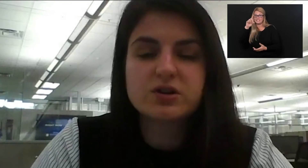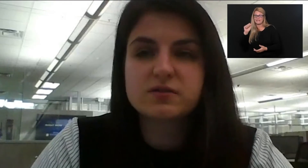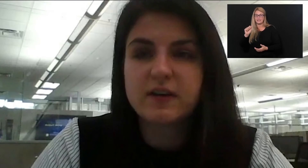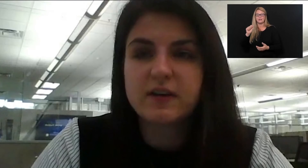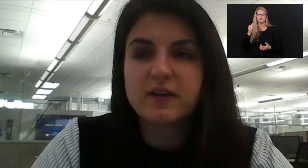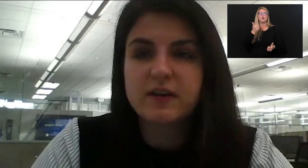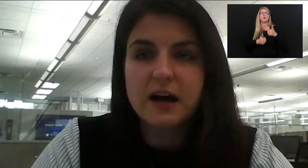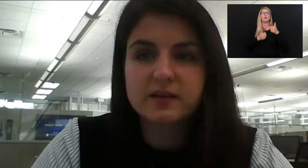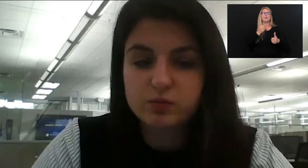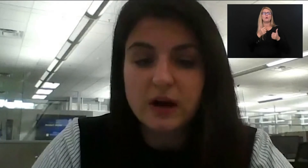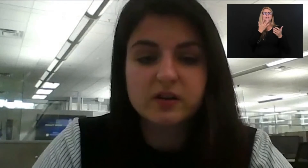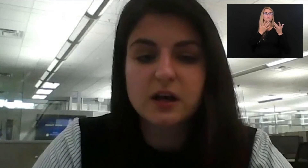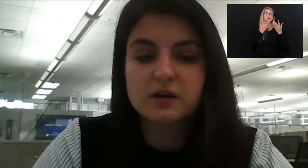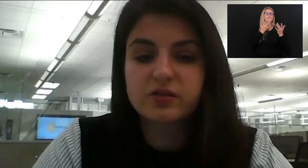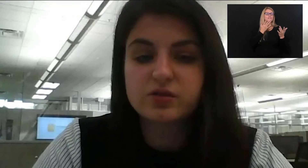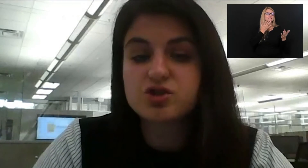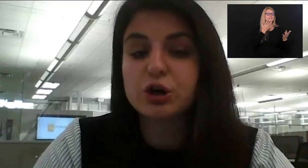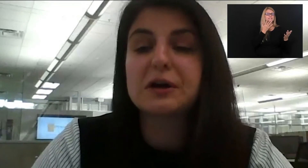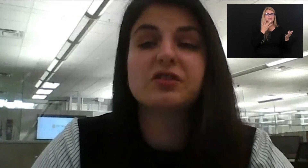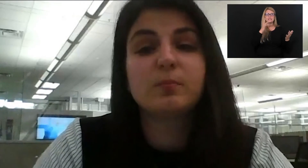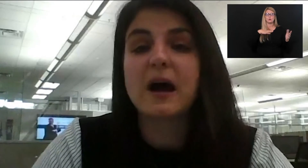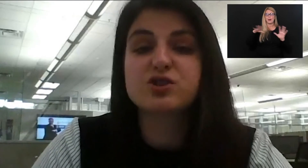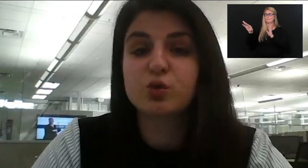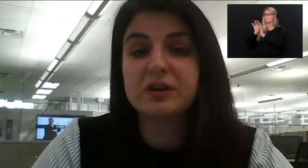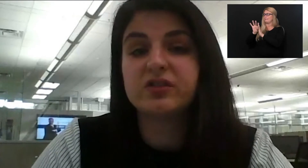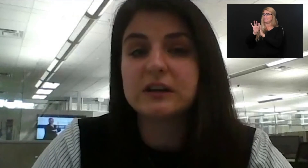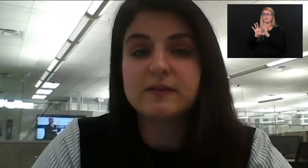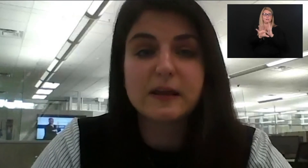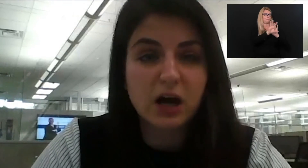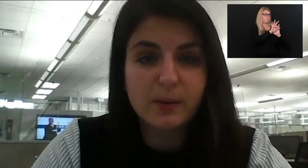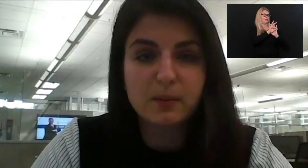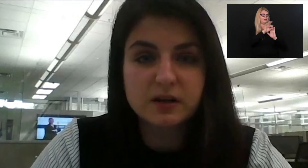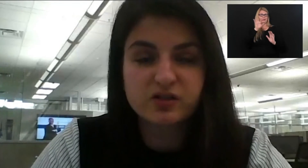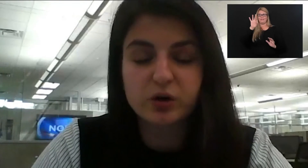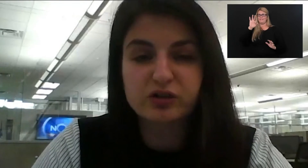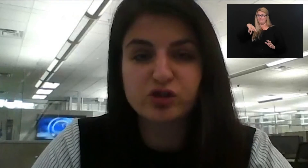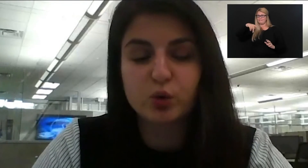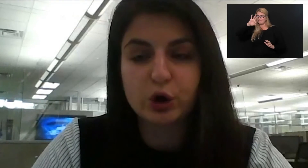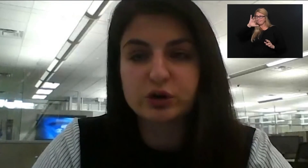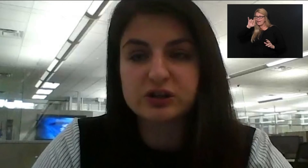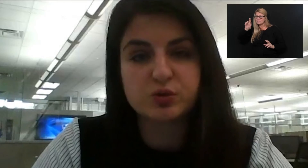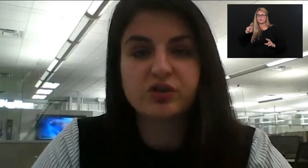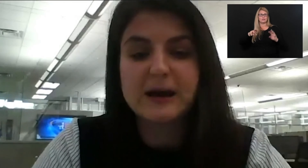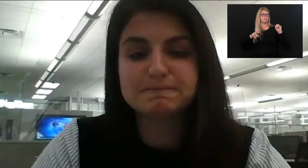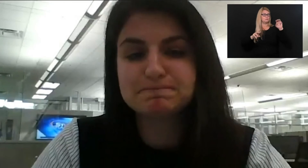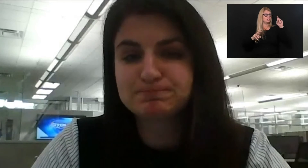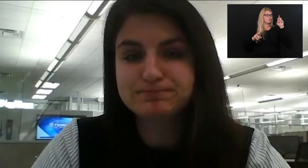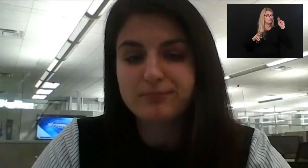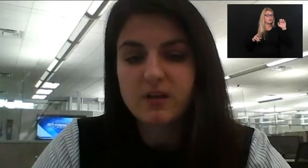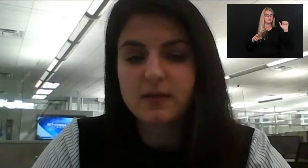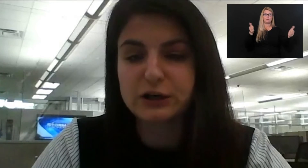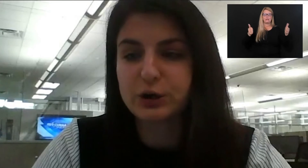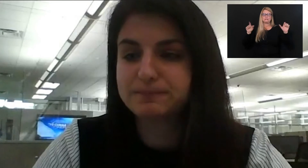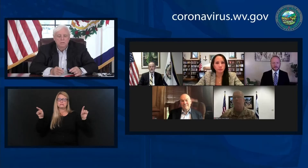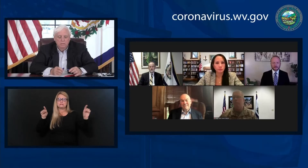preference on which vaccines residents should expect to receive in the coming months, or is it too early to say?